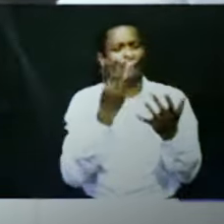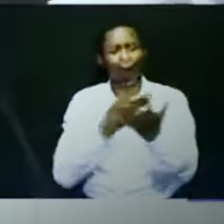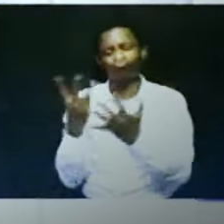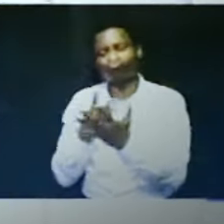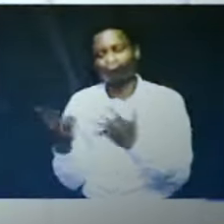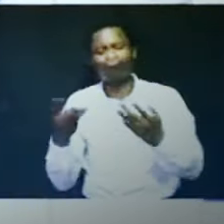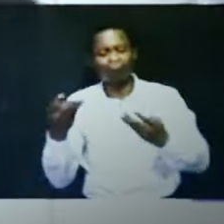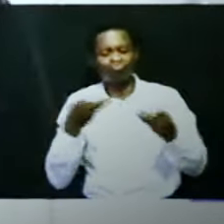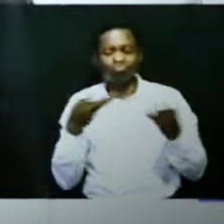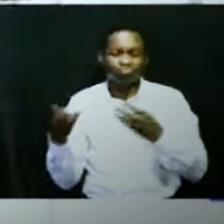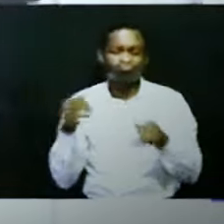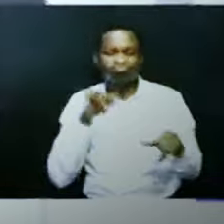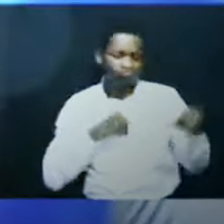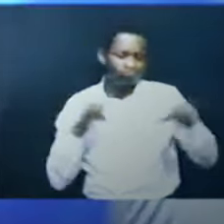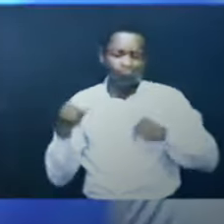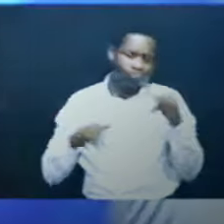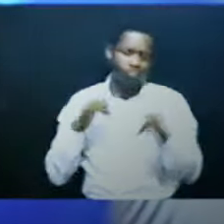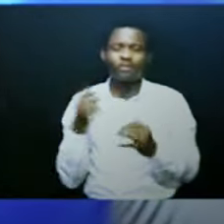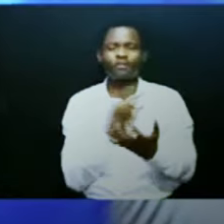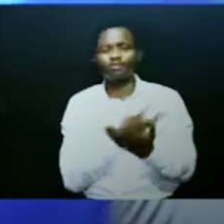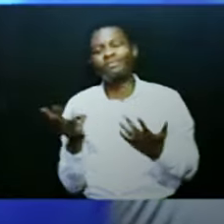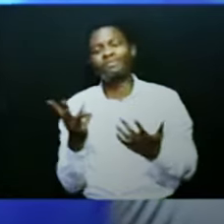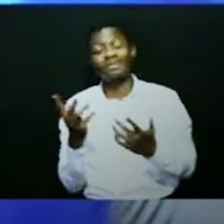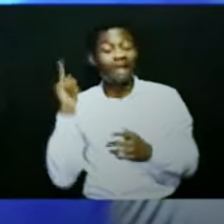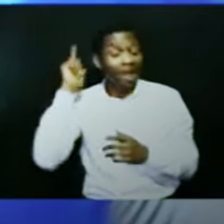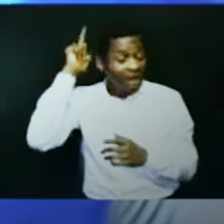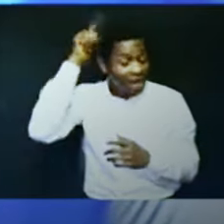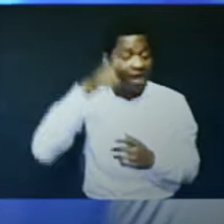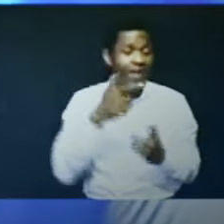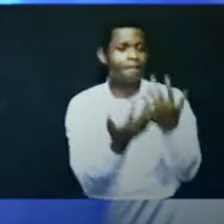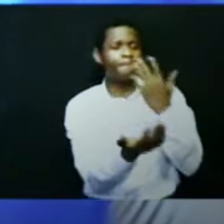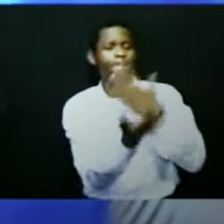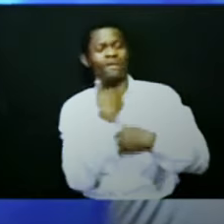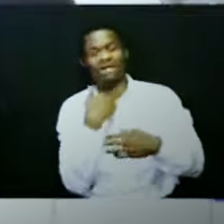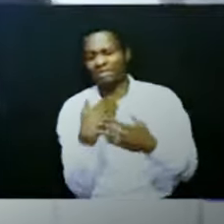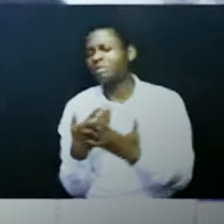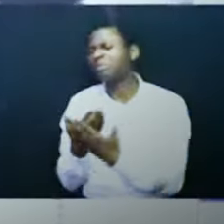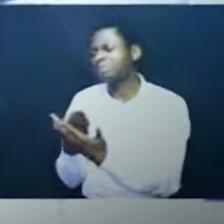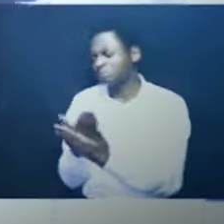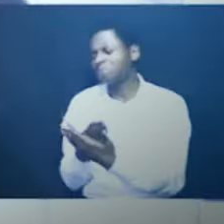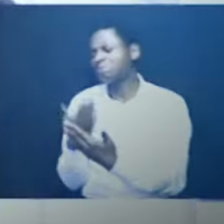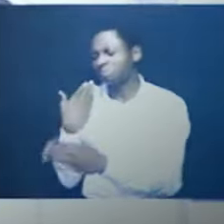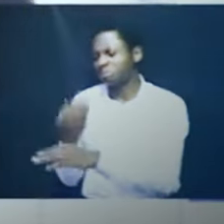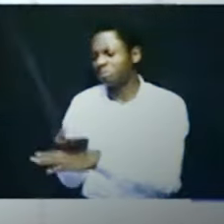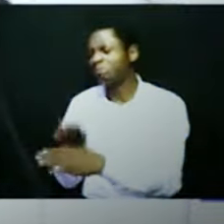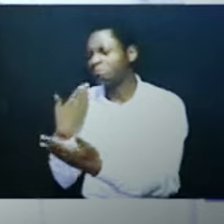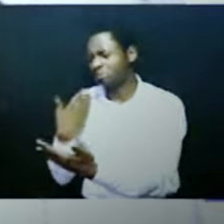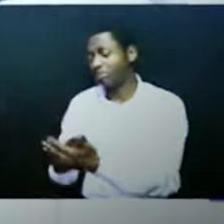Later on, he came pleading that he should be made a slave. The